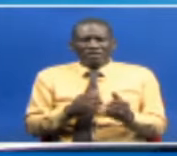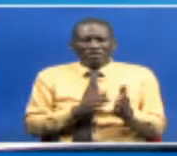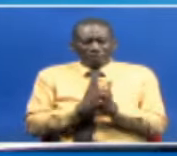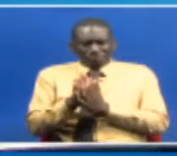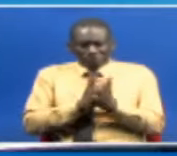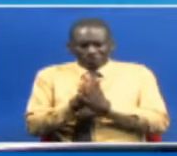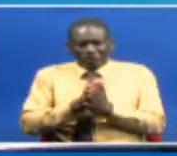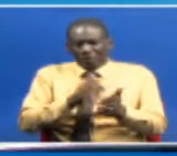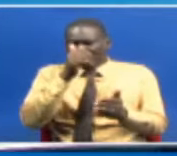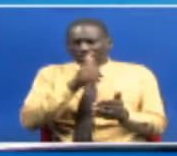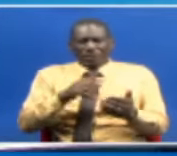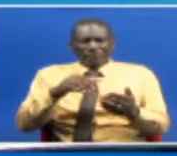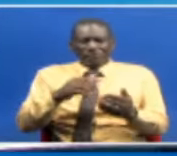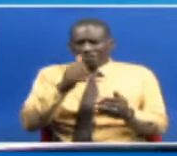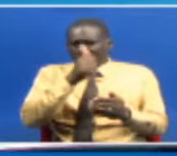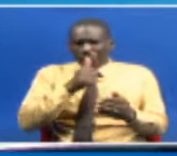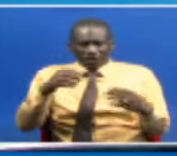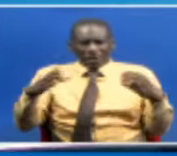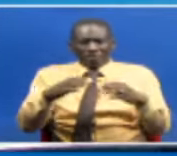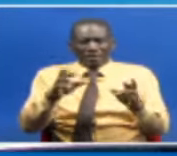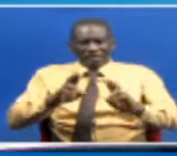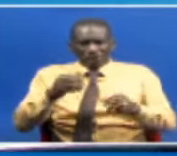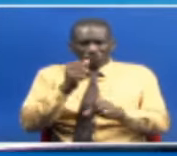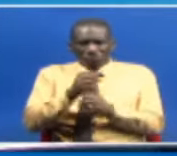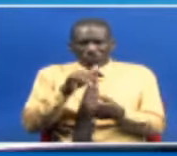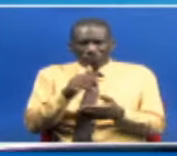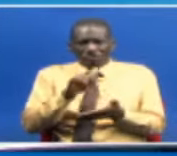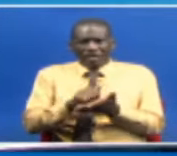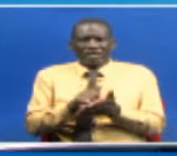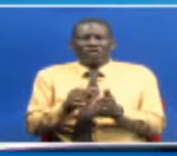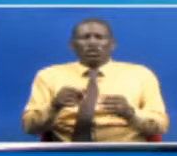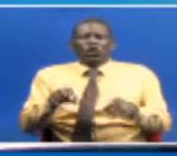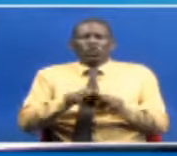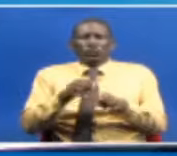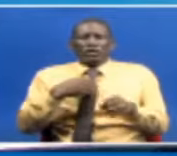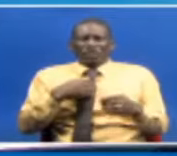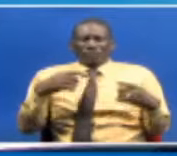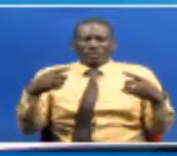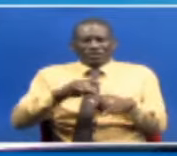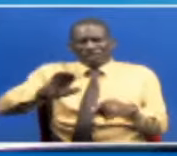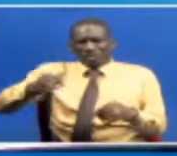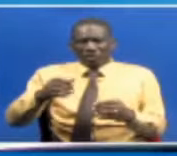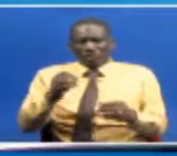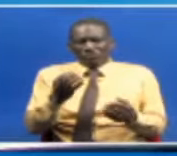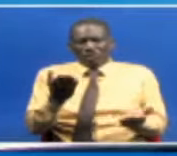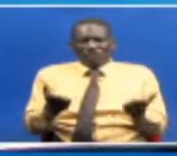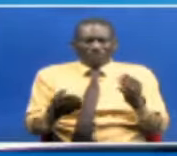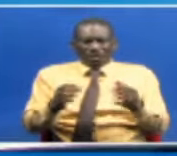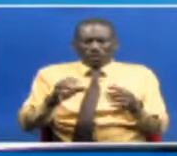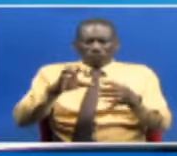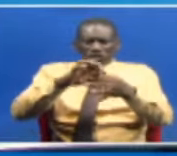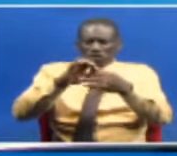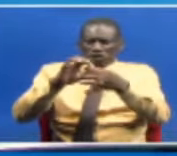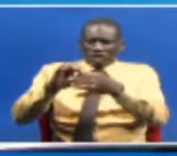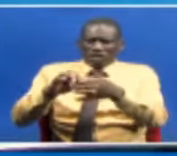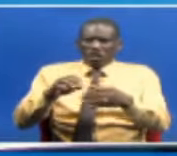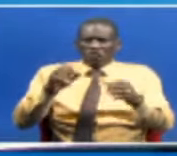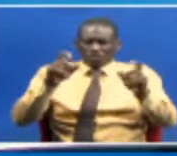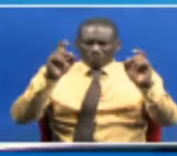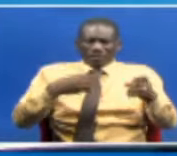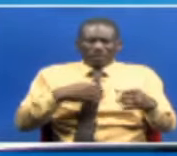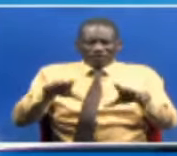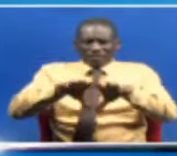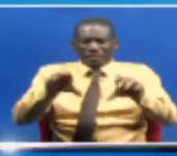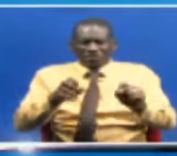investors to put in these terminals. We'll also put terminals in the various towns. When I said value chain, we must build a system which